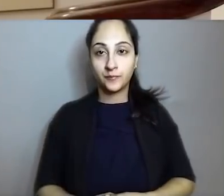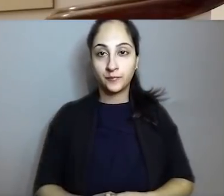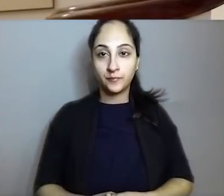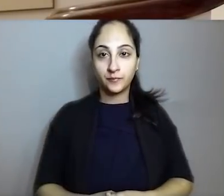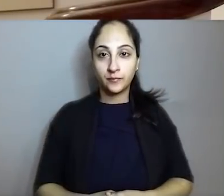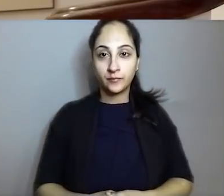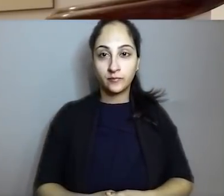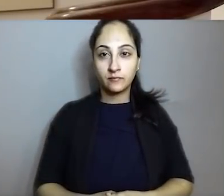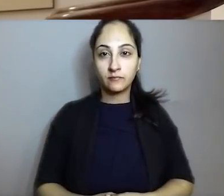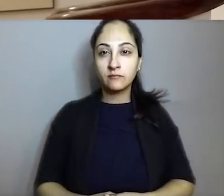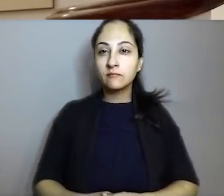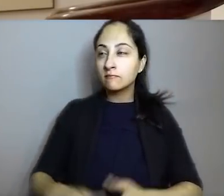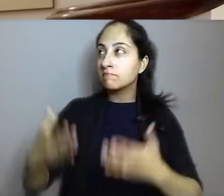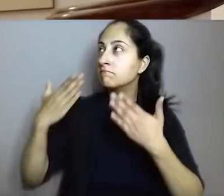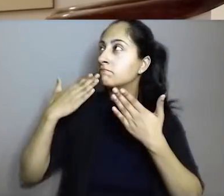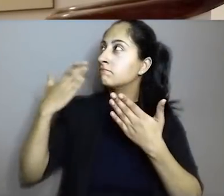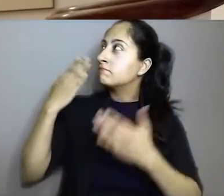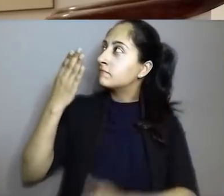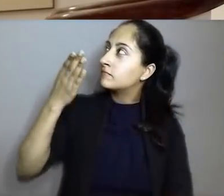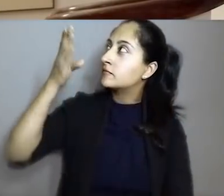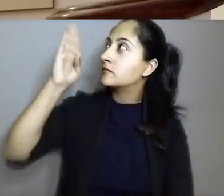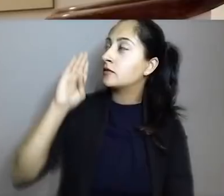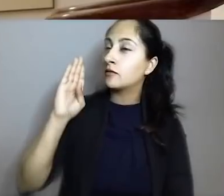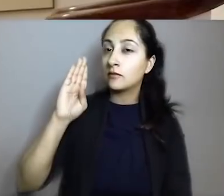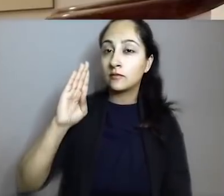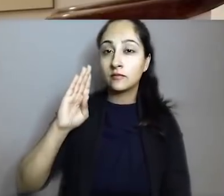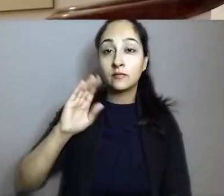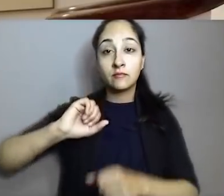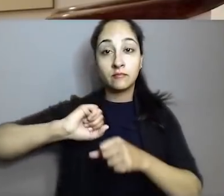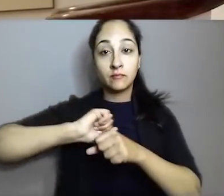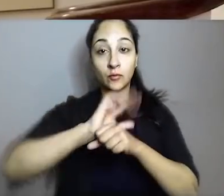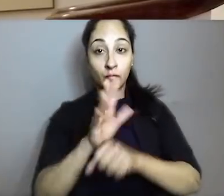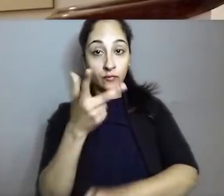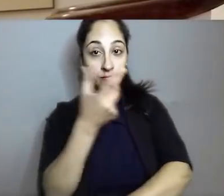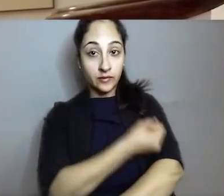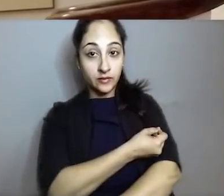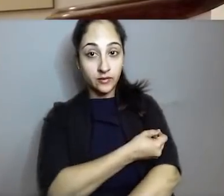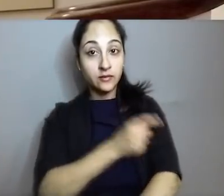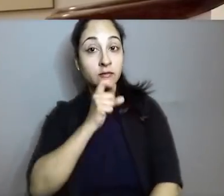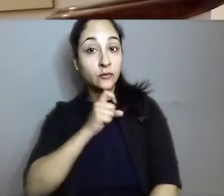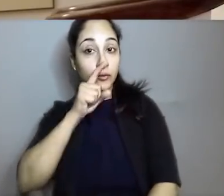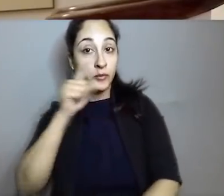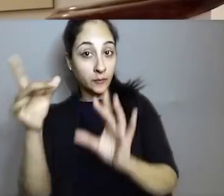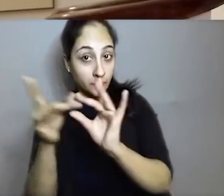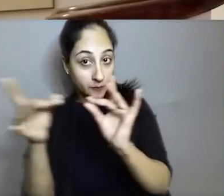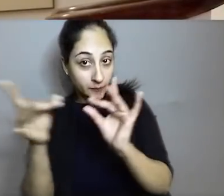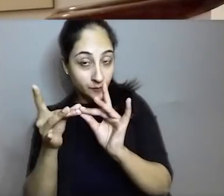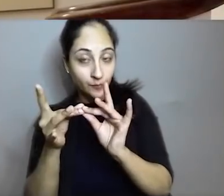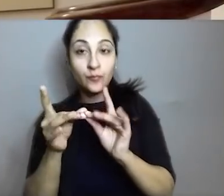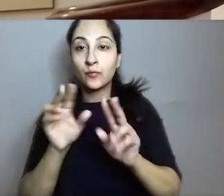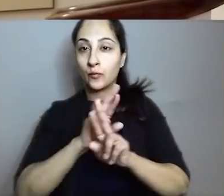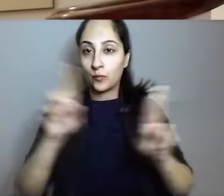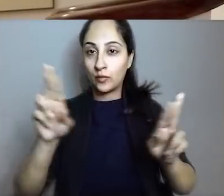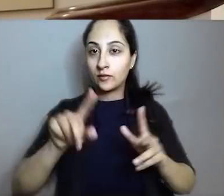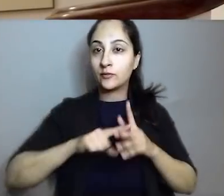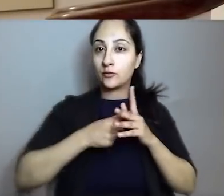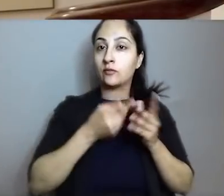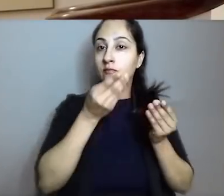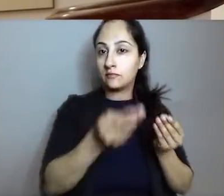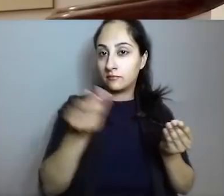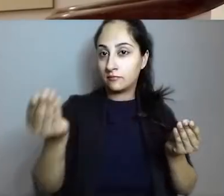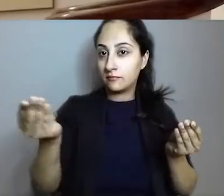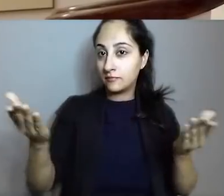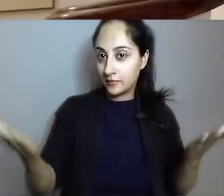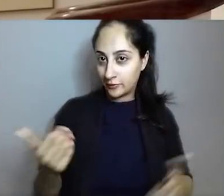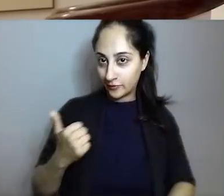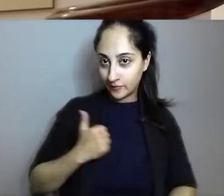Alhamdulillah, these COVID vaccines to which the Imam referred are now being administered in Canada, and inshallah, over the